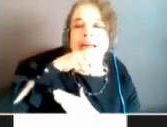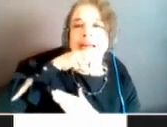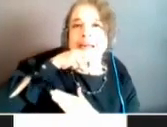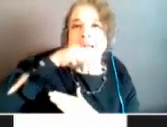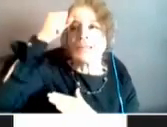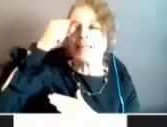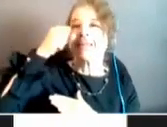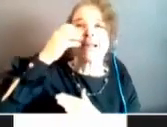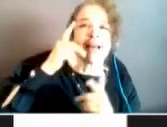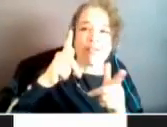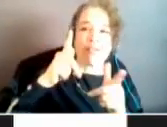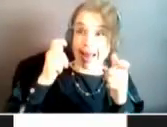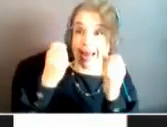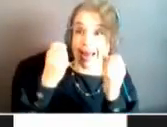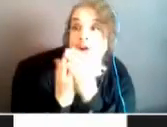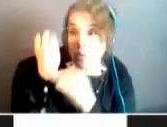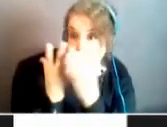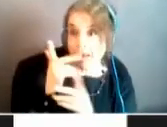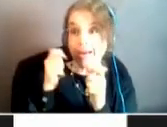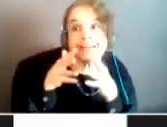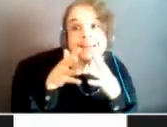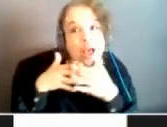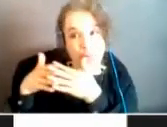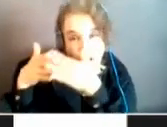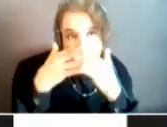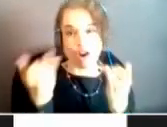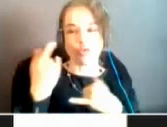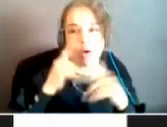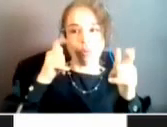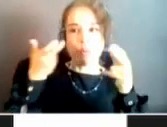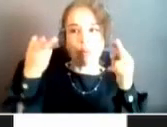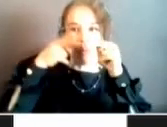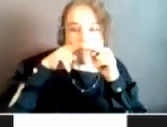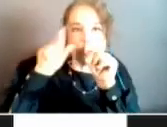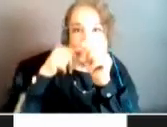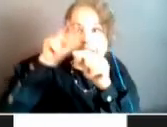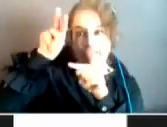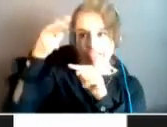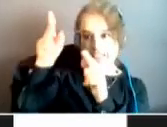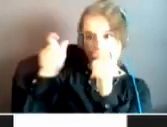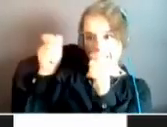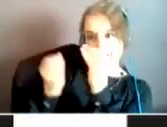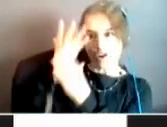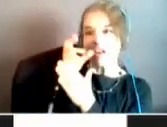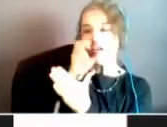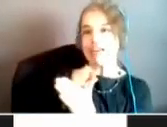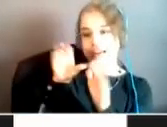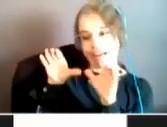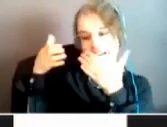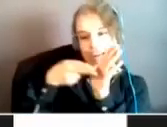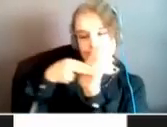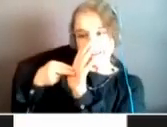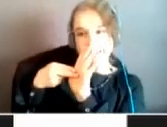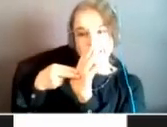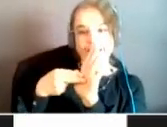category is the fastest growing age category in America today, you know, followed by the second fastest growing age category,